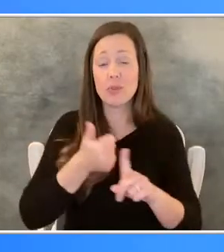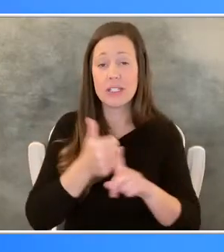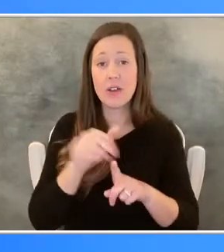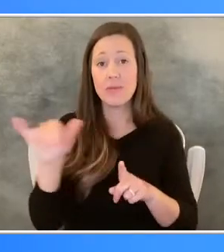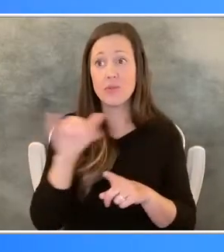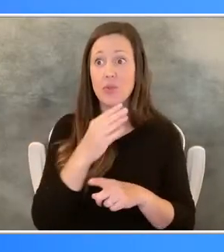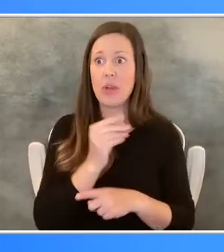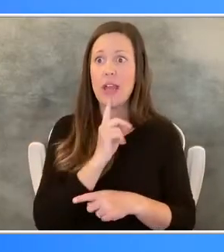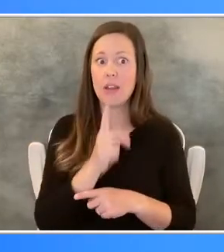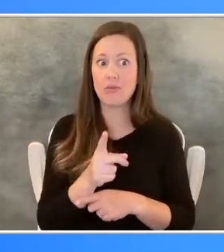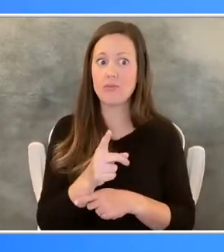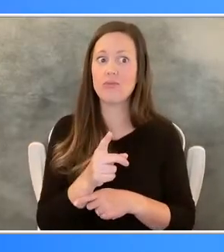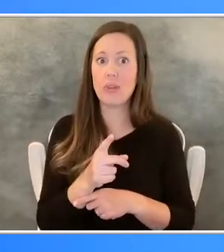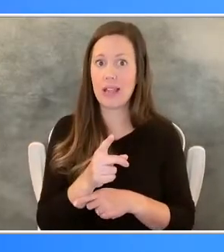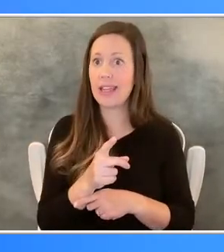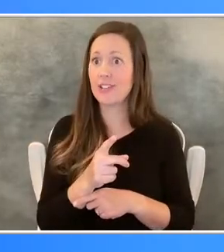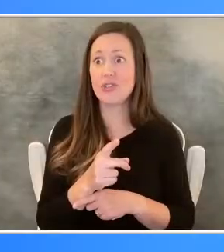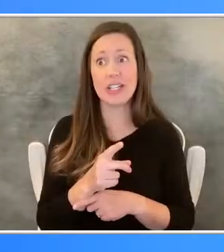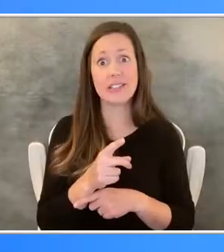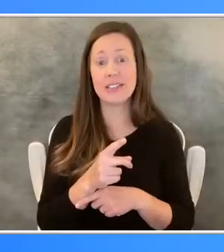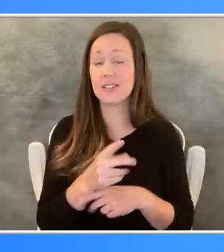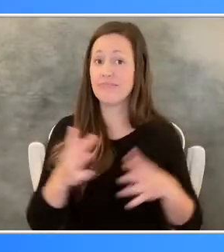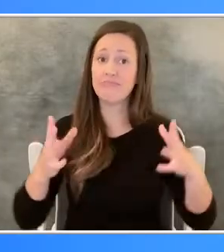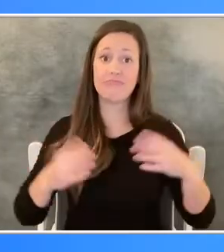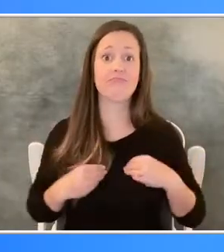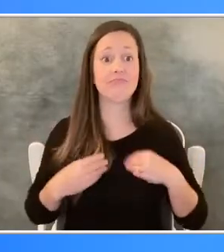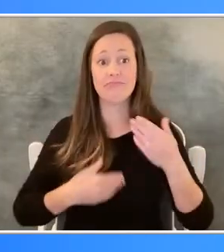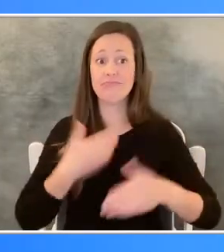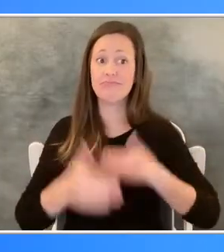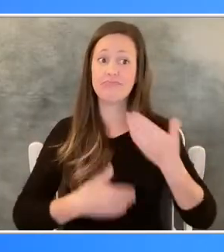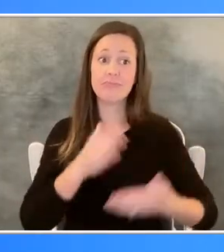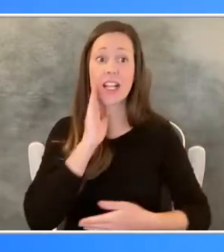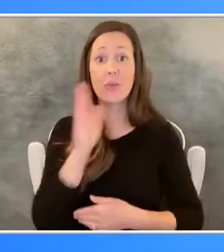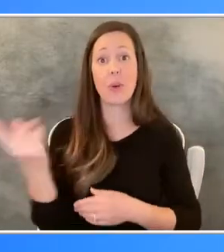as it comes. And there will be a day when